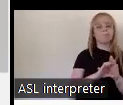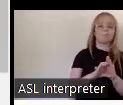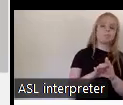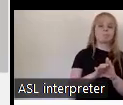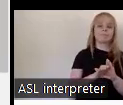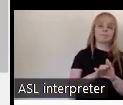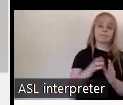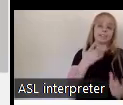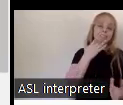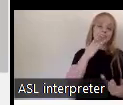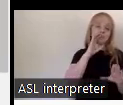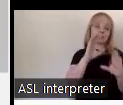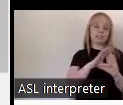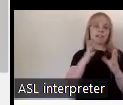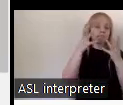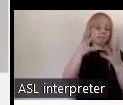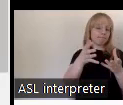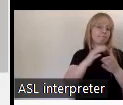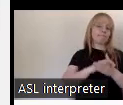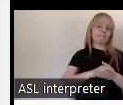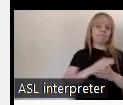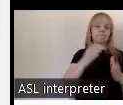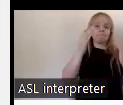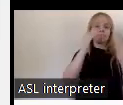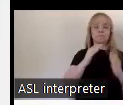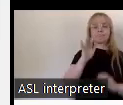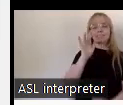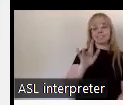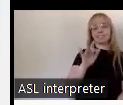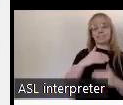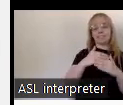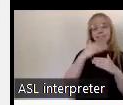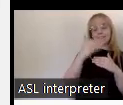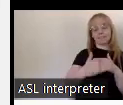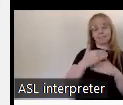my favorite photo. So I'm going to leave that and I'm going to choose next.